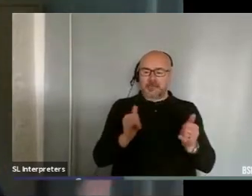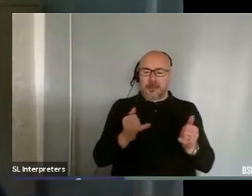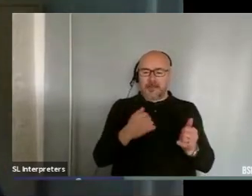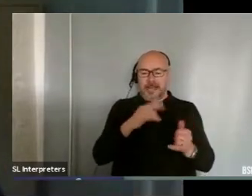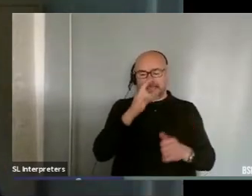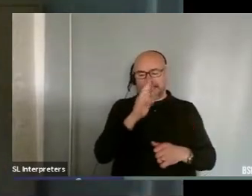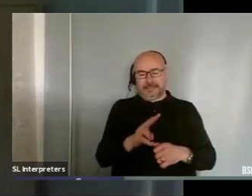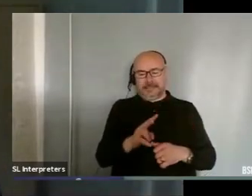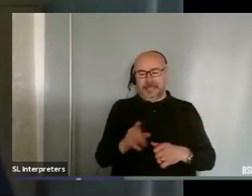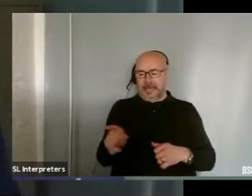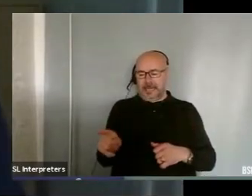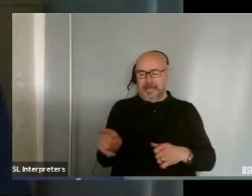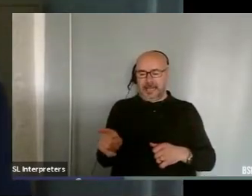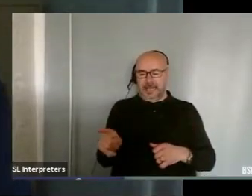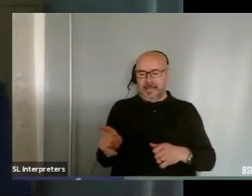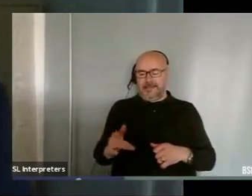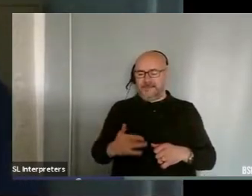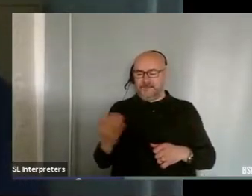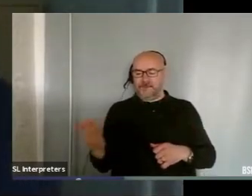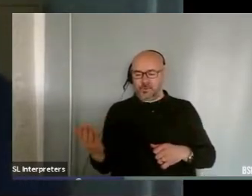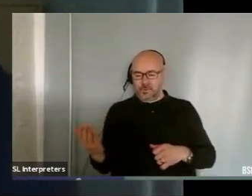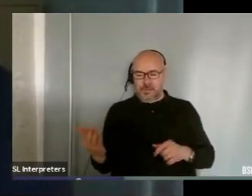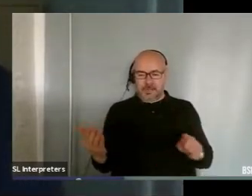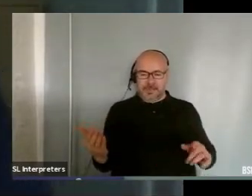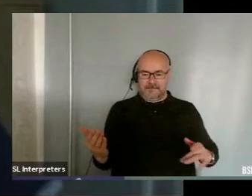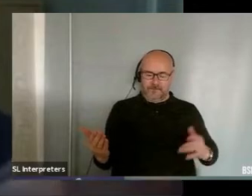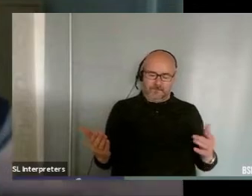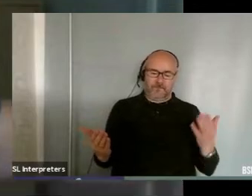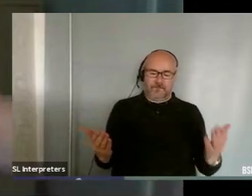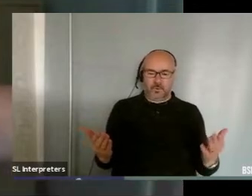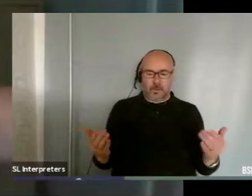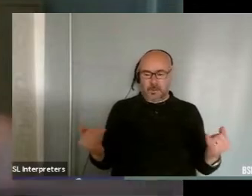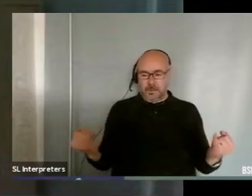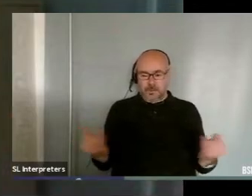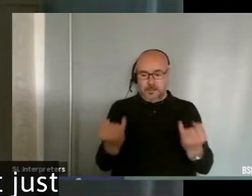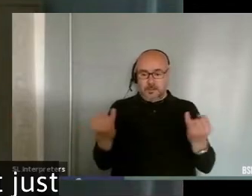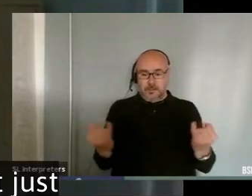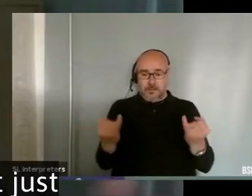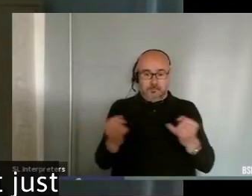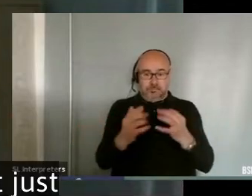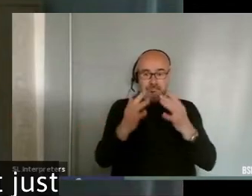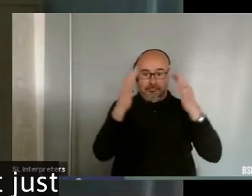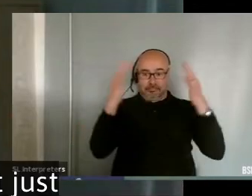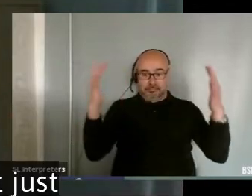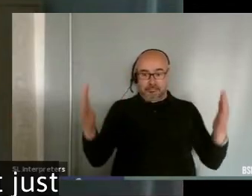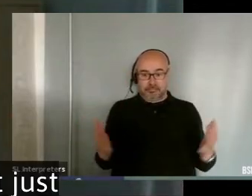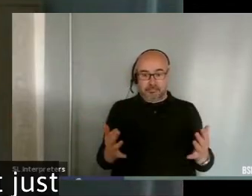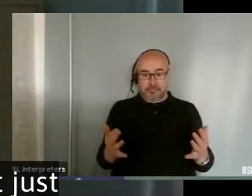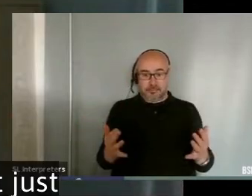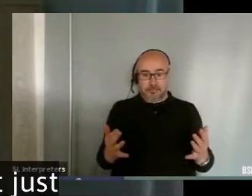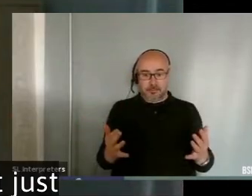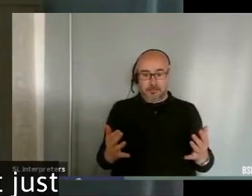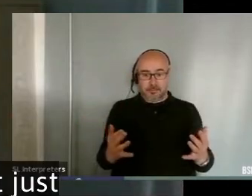in our sector because it's like, that's the big national organisation, that's this, and frankly, I just think all of that